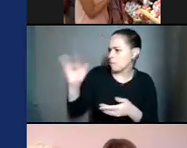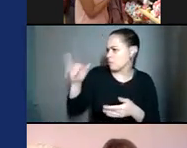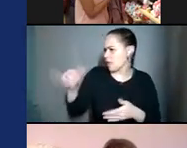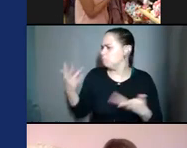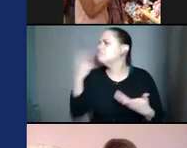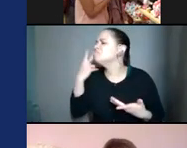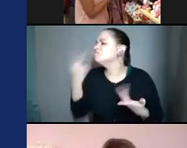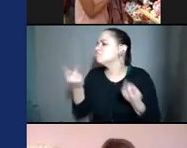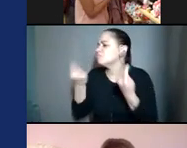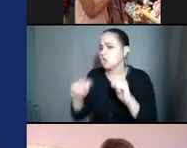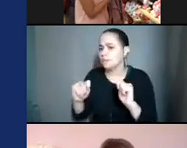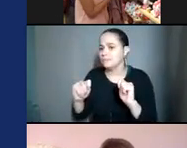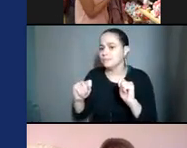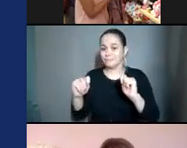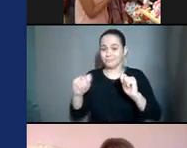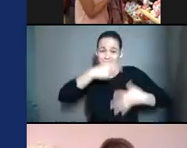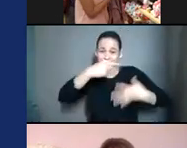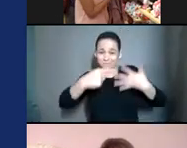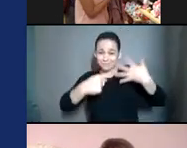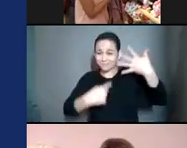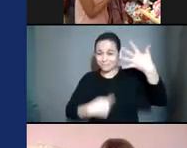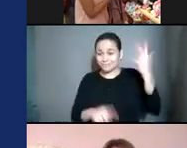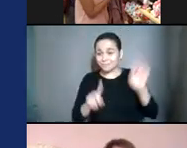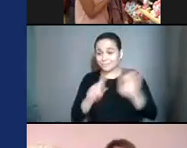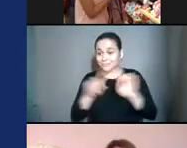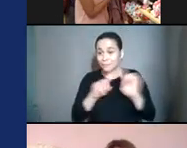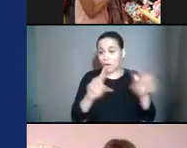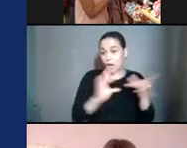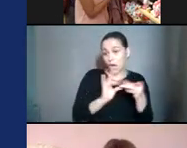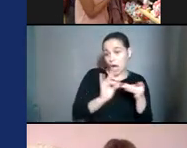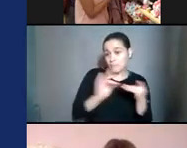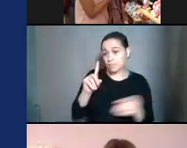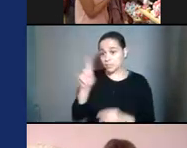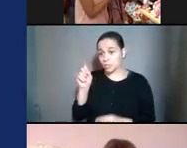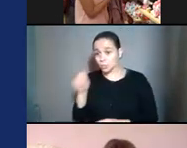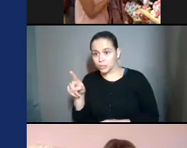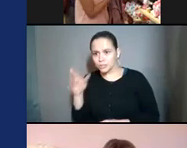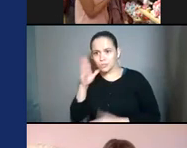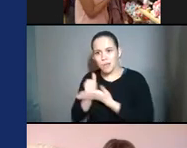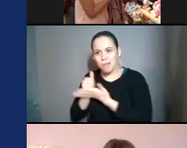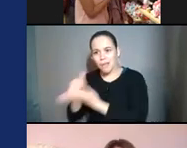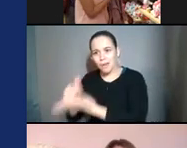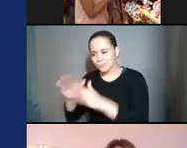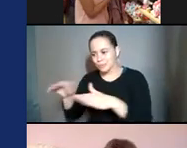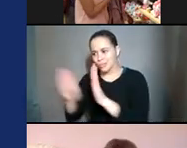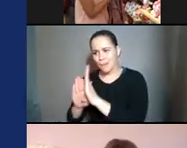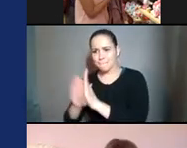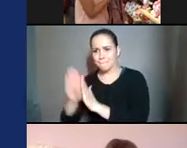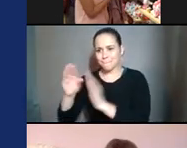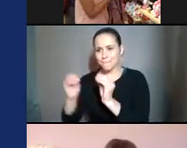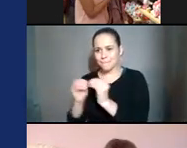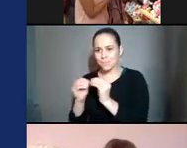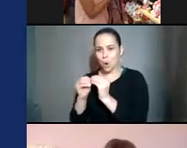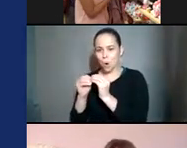These questions and comments will help your child develop grit and perseverance. We want our children